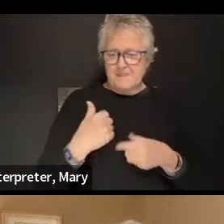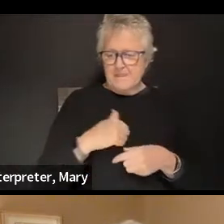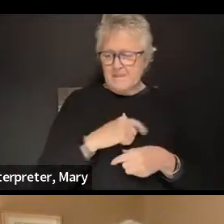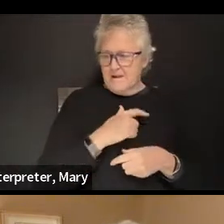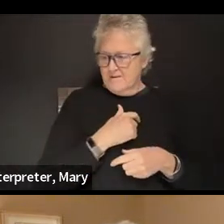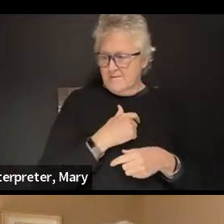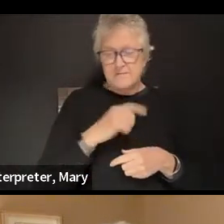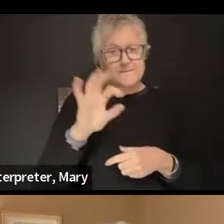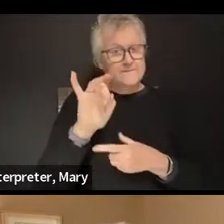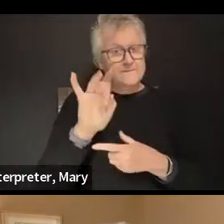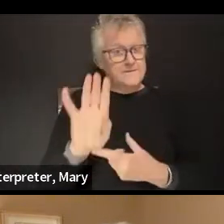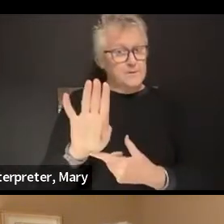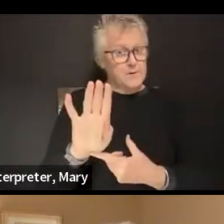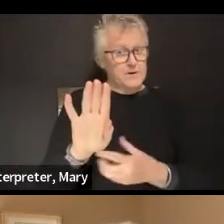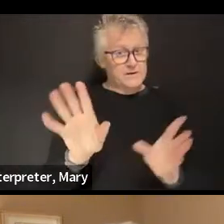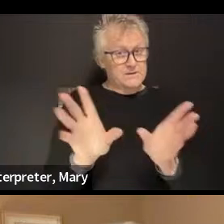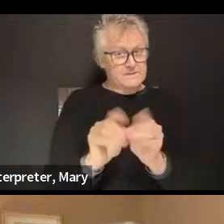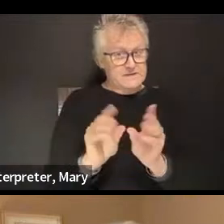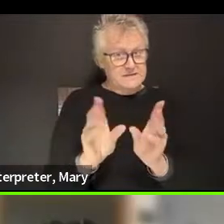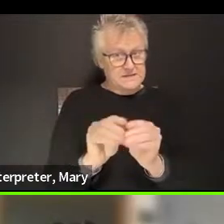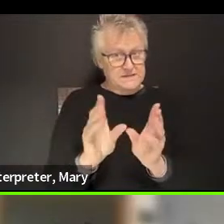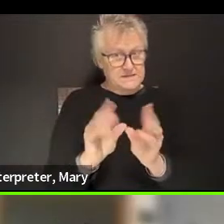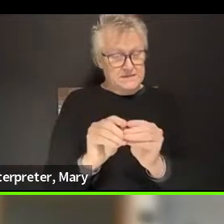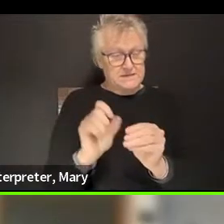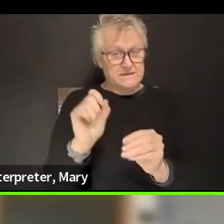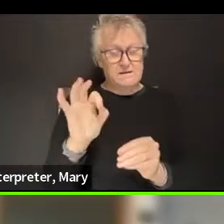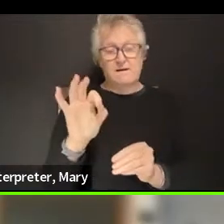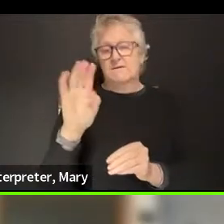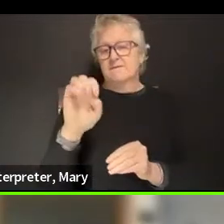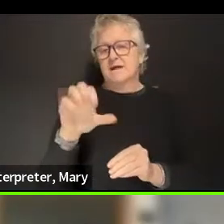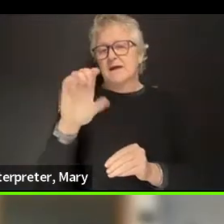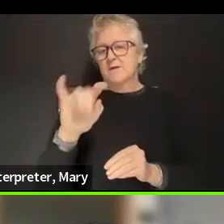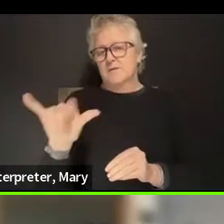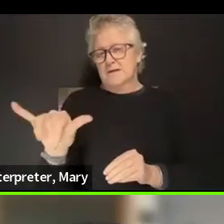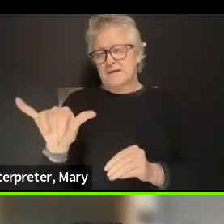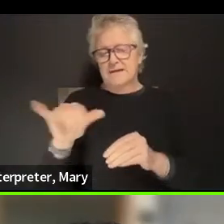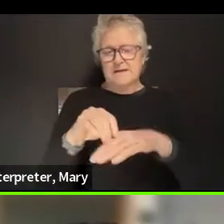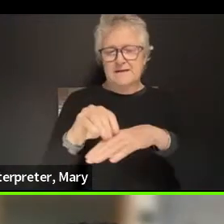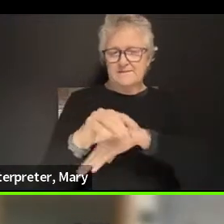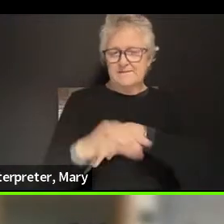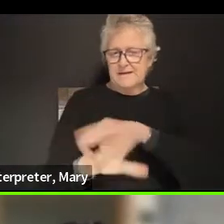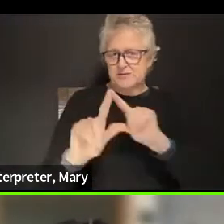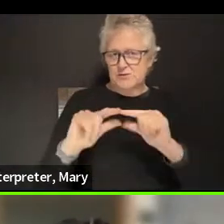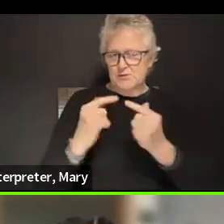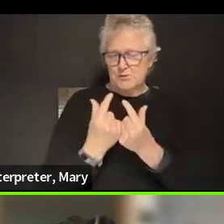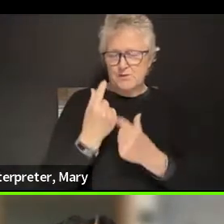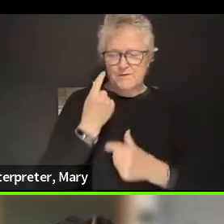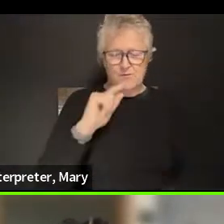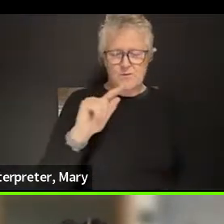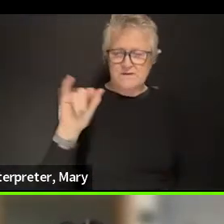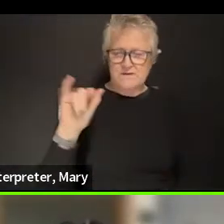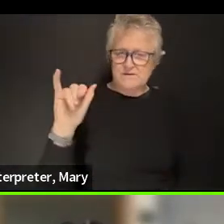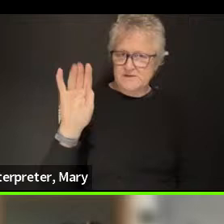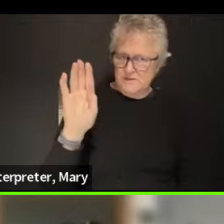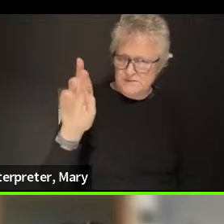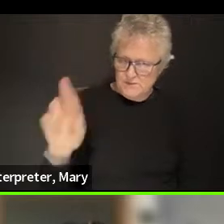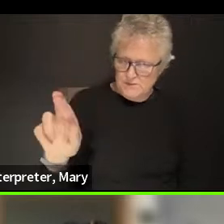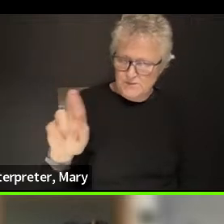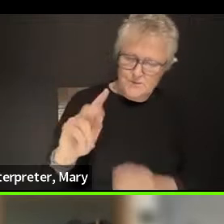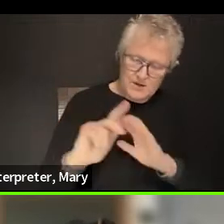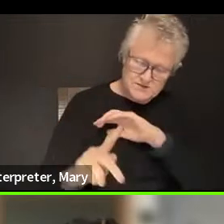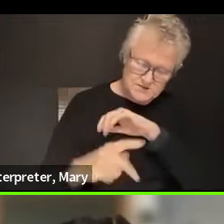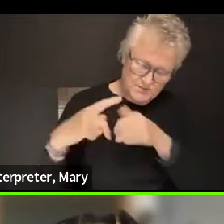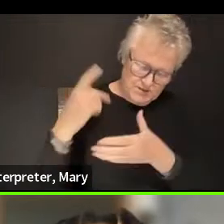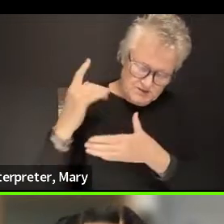February meeting of the Equity Advisory Group for the Interstate Bridge Project.